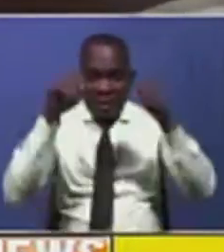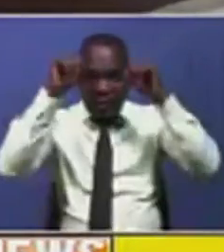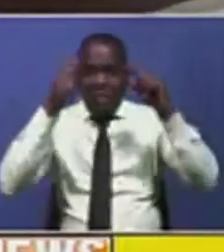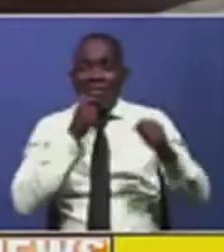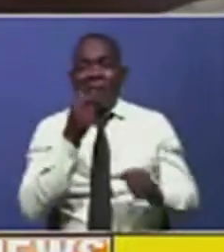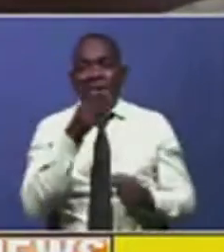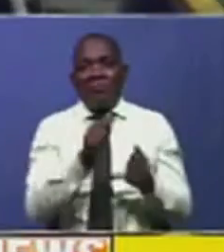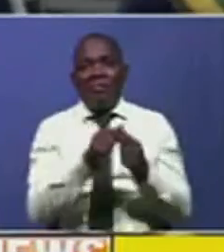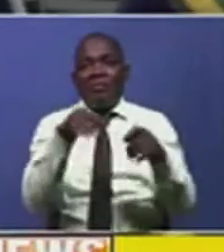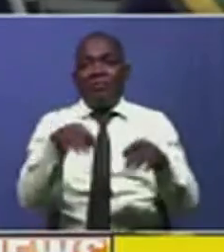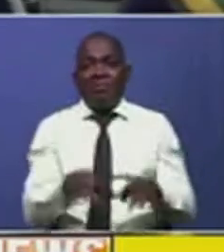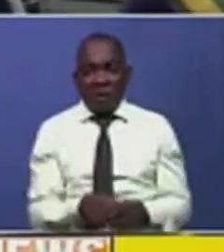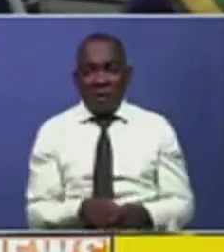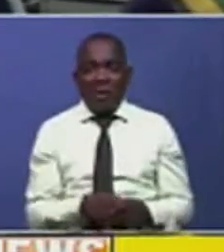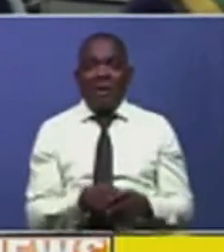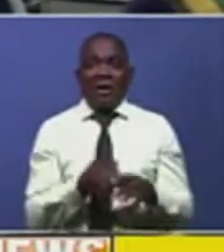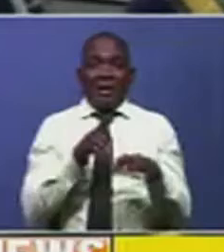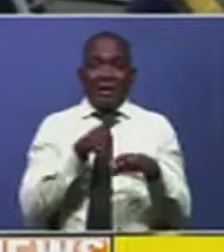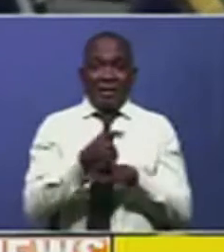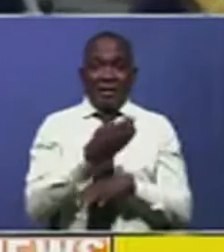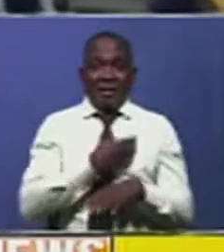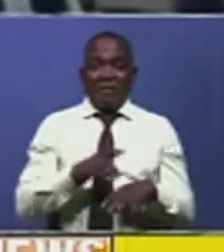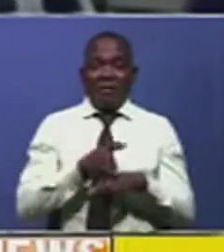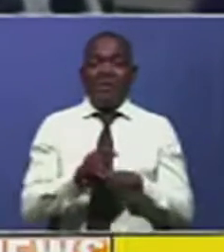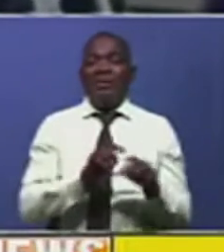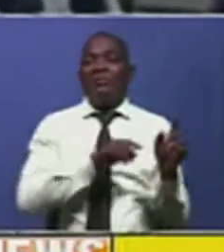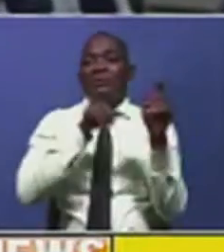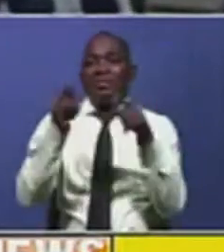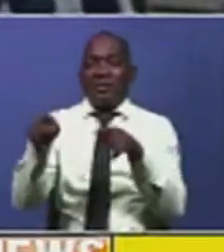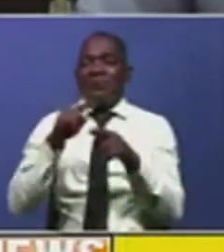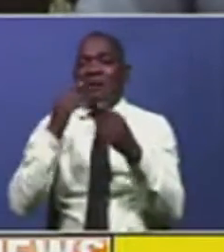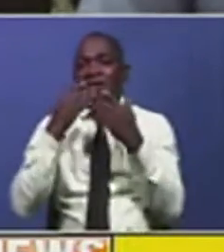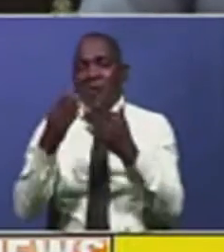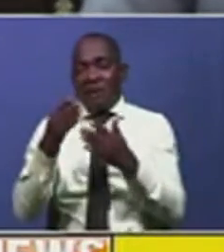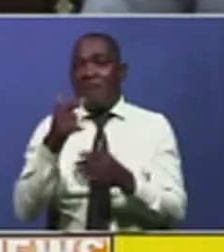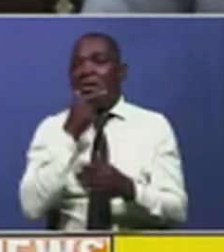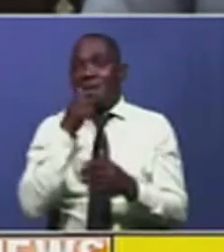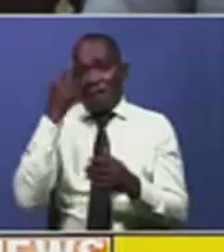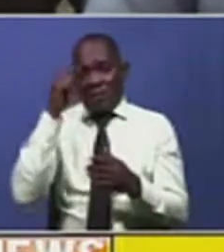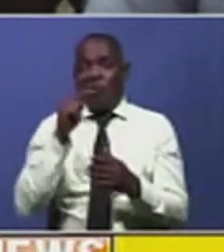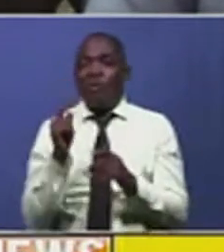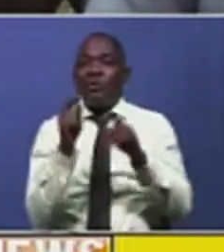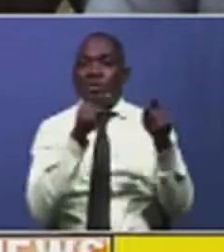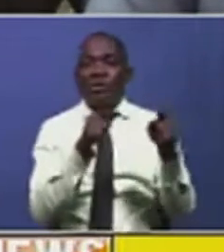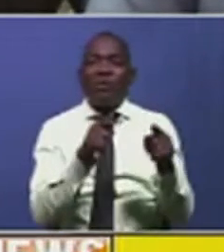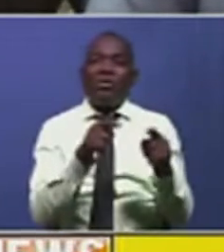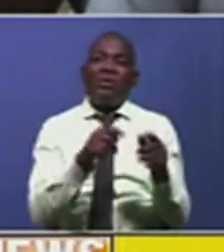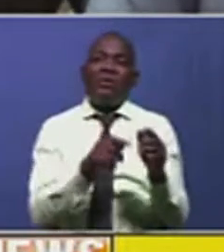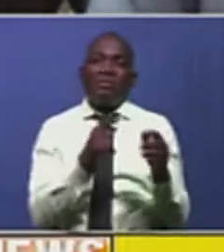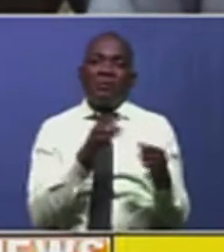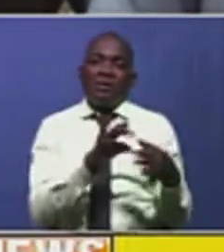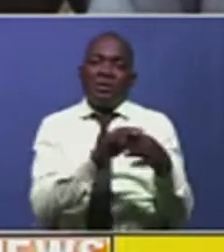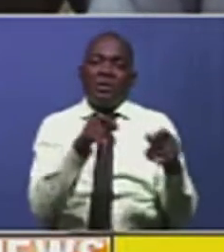Nana Akufo-Addo. The delegation from Nigeria was at the Jubilee House in appreciation to President Akufo-Addo for his presence at the funeral at Wale